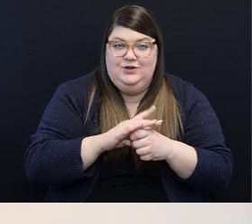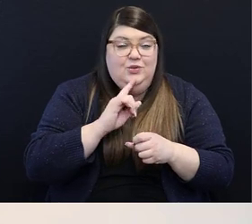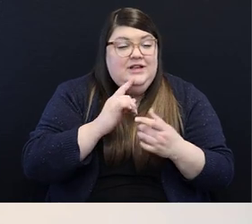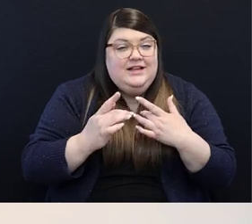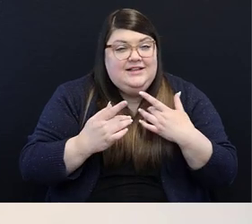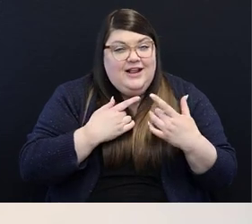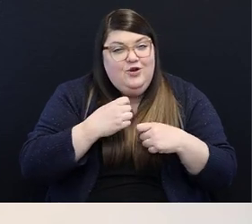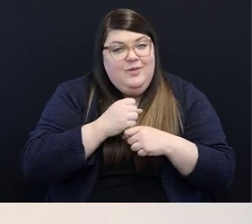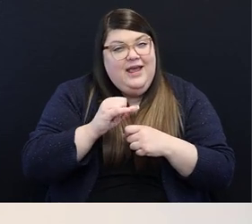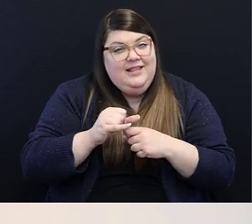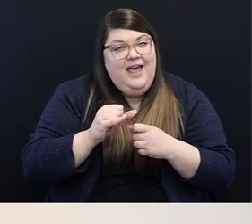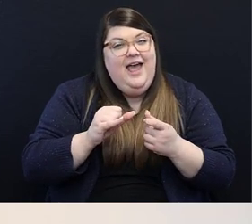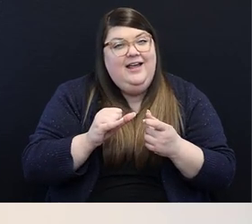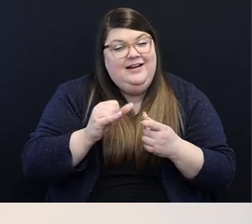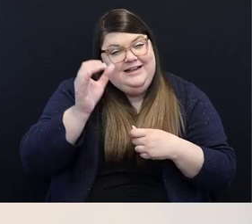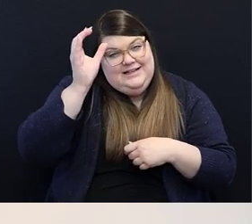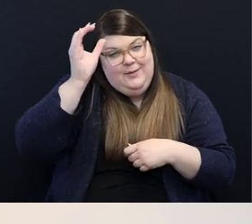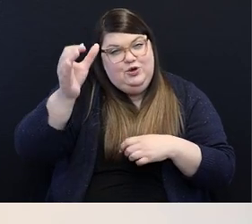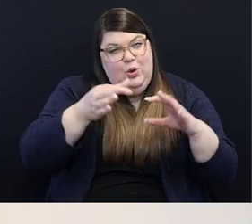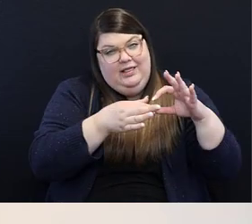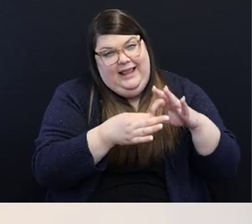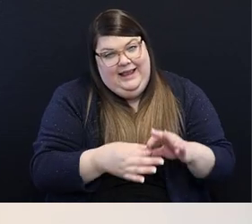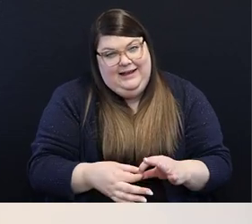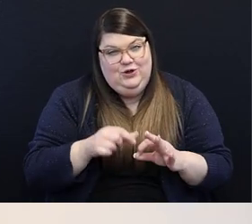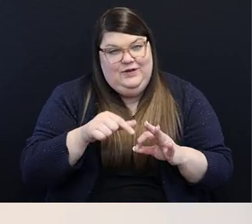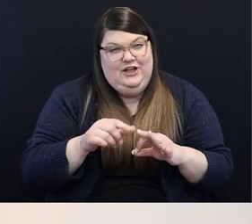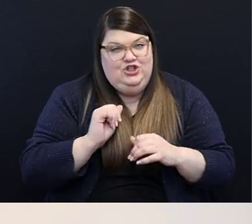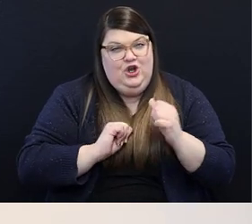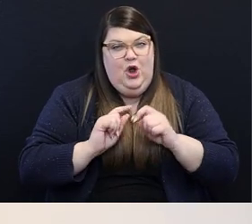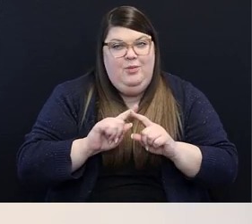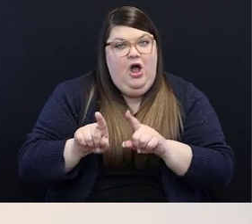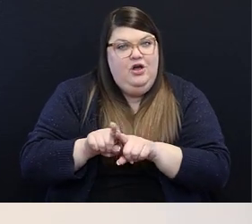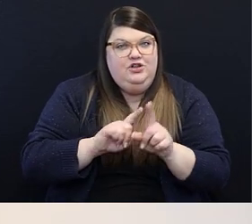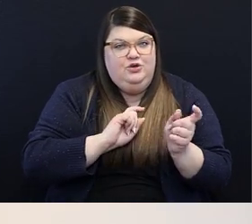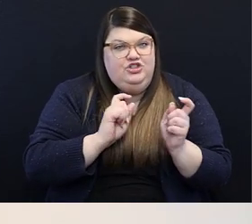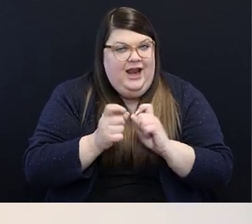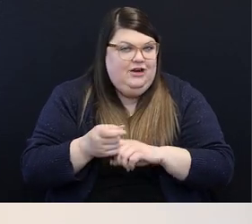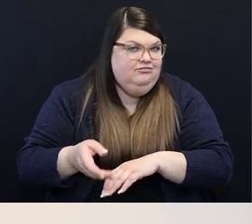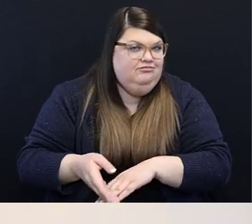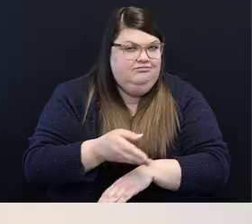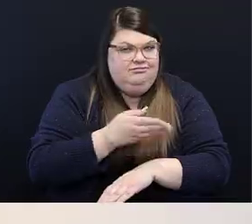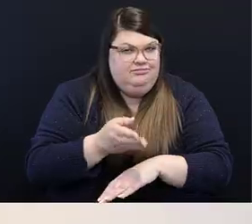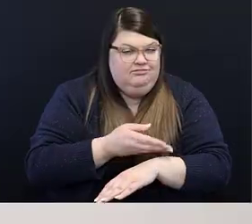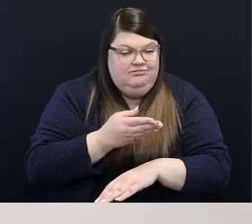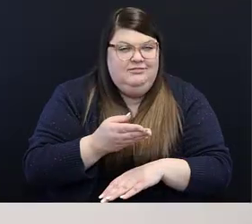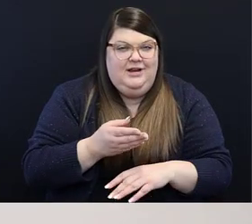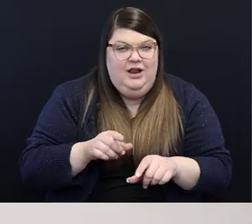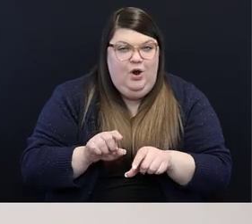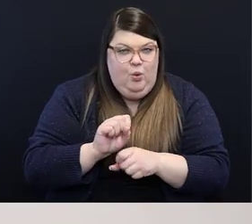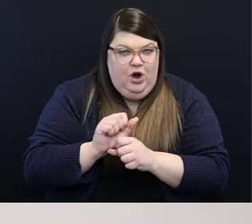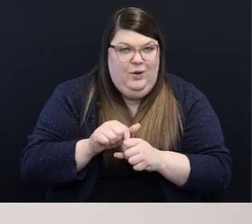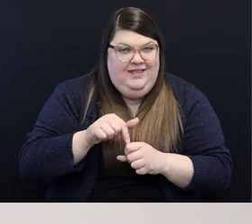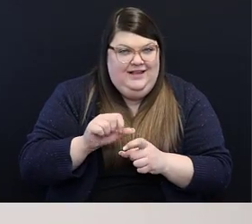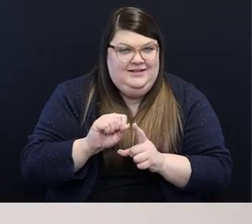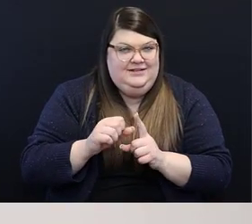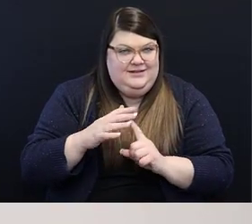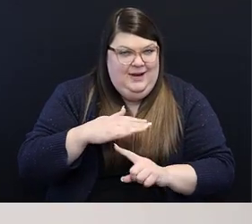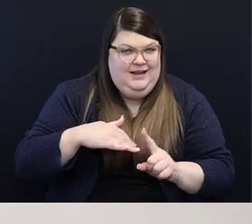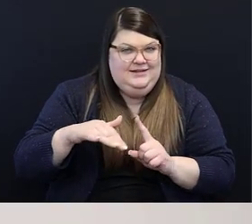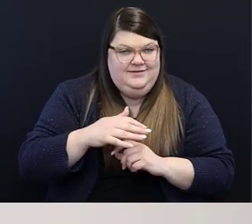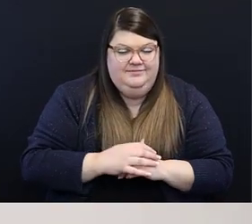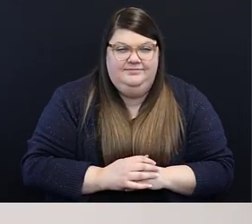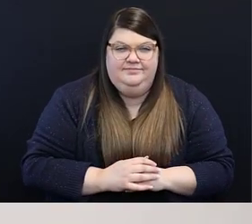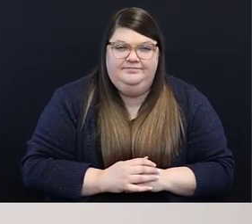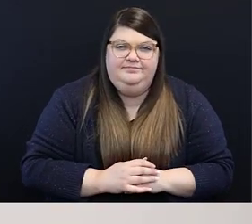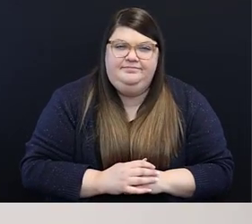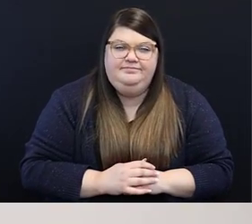of conceptual linkage to the show, but also change it and really work with the space as a type of material in the show.